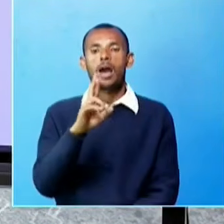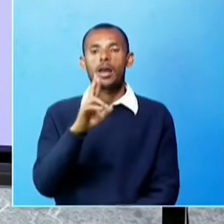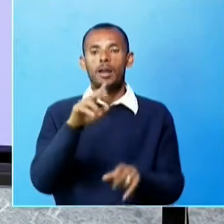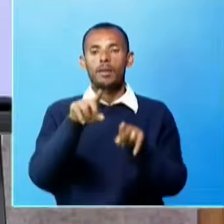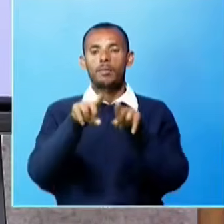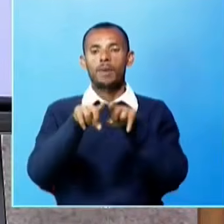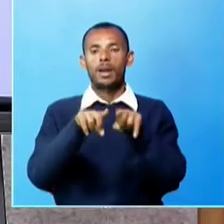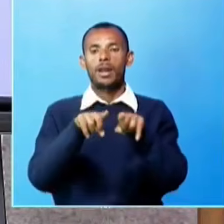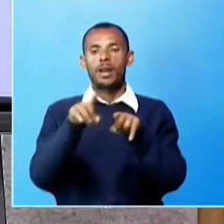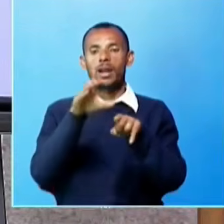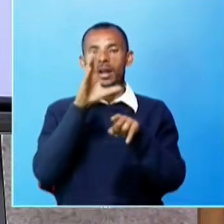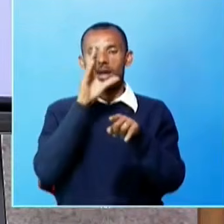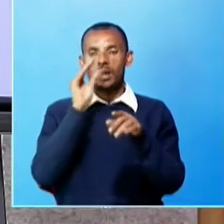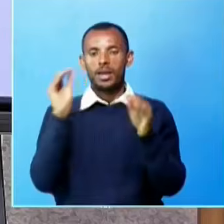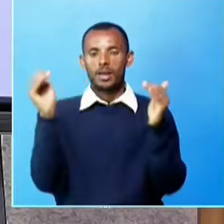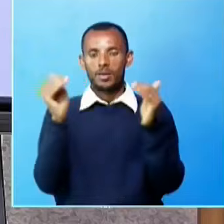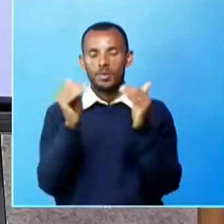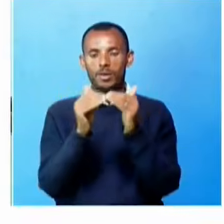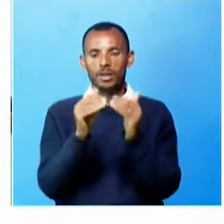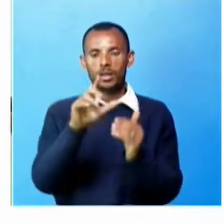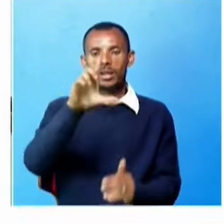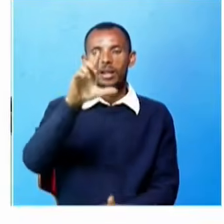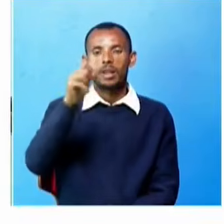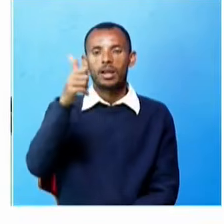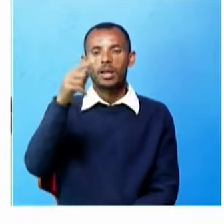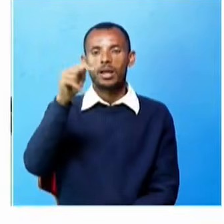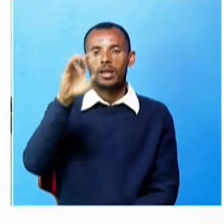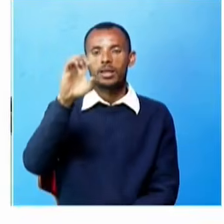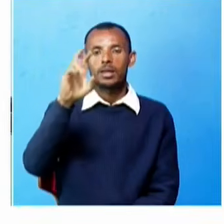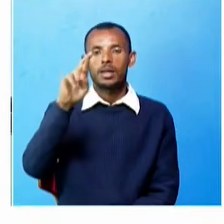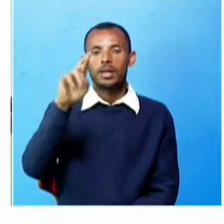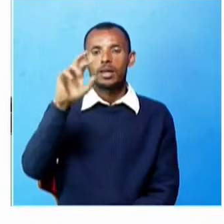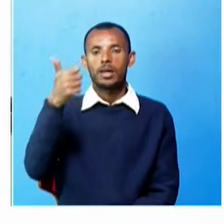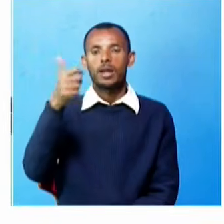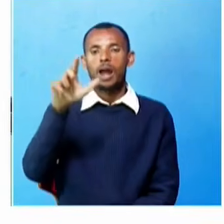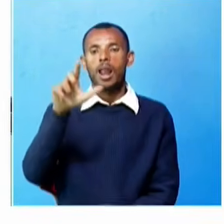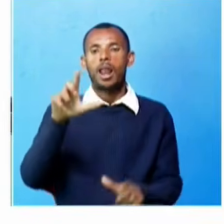parallel and congruent. The